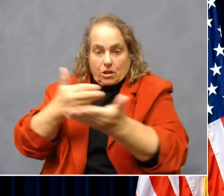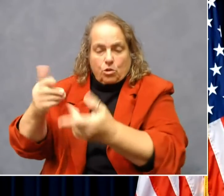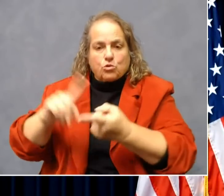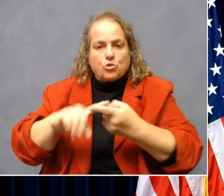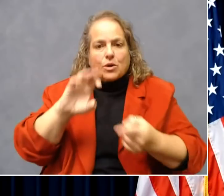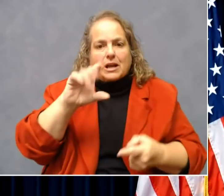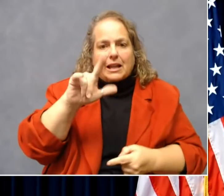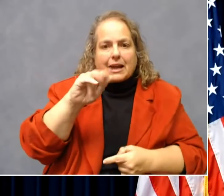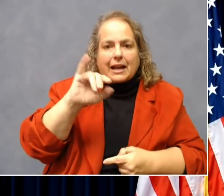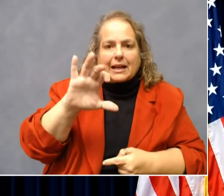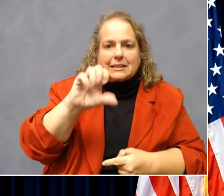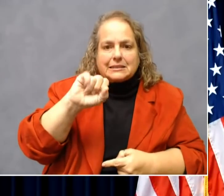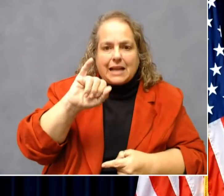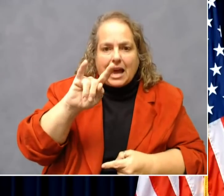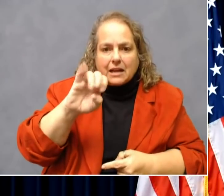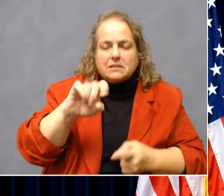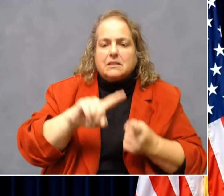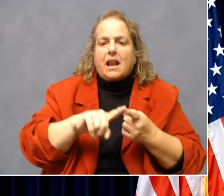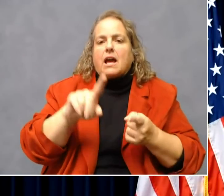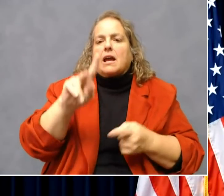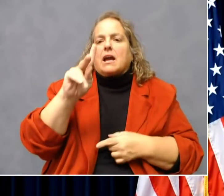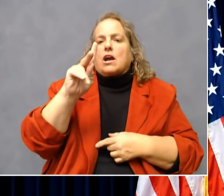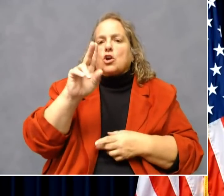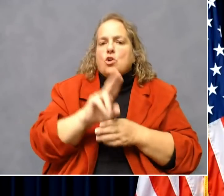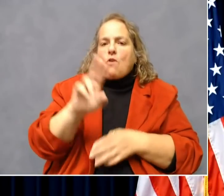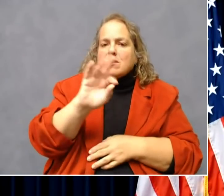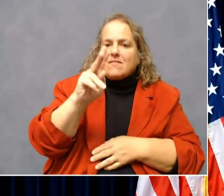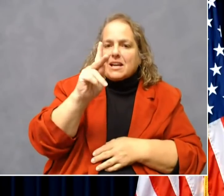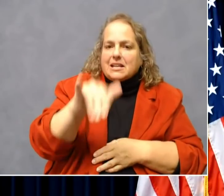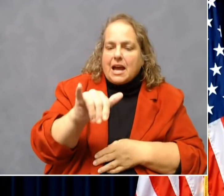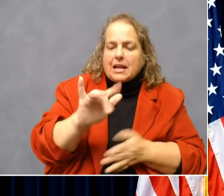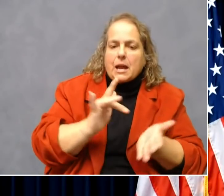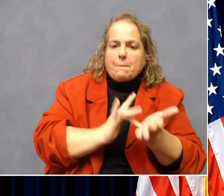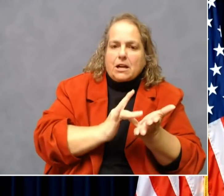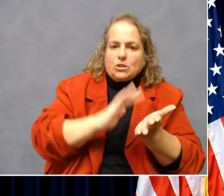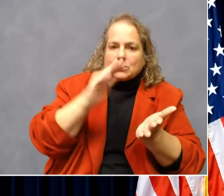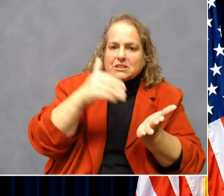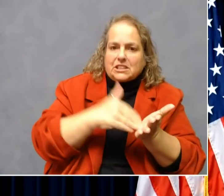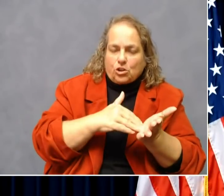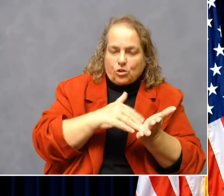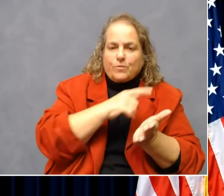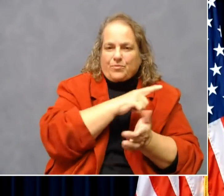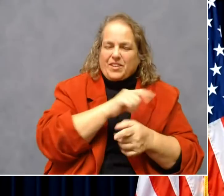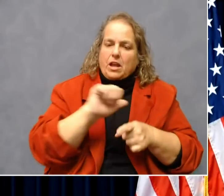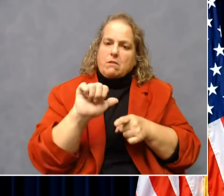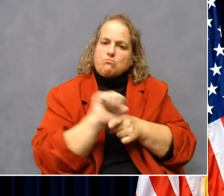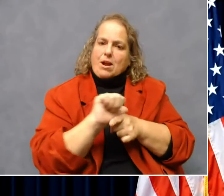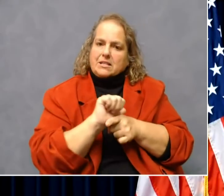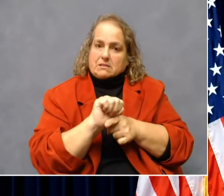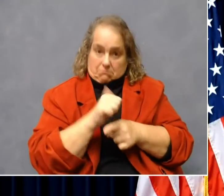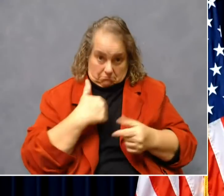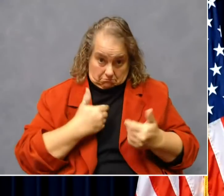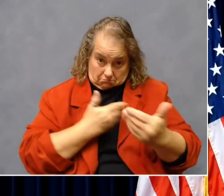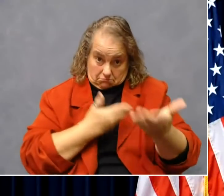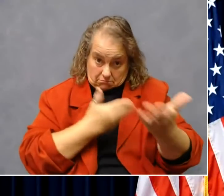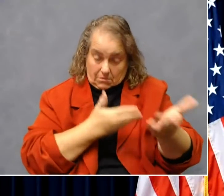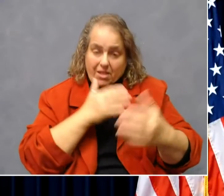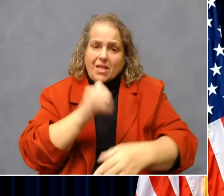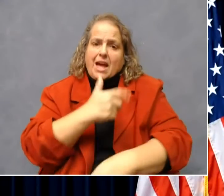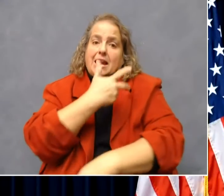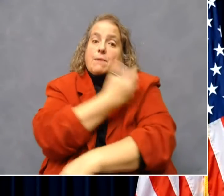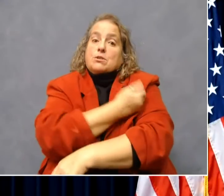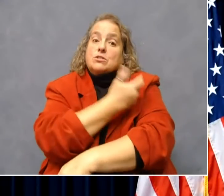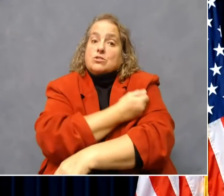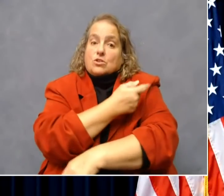the University of Kentucky Medical Center. As part of this exercise, the Kentucky Immunization Branch has until noon today to place an